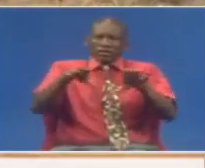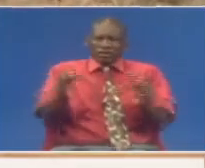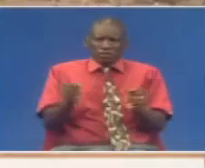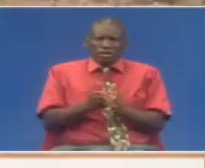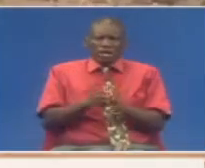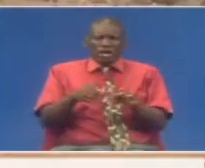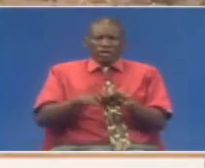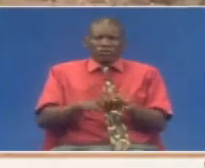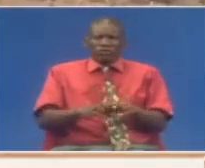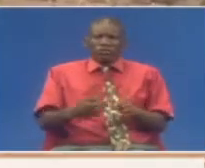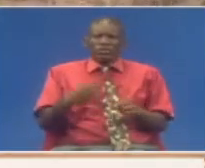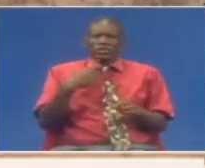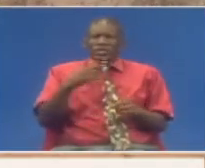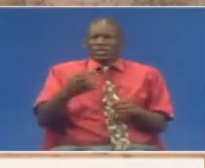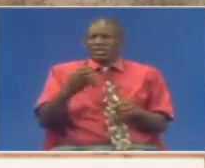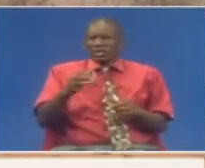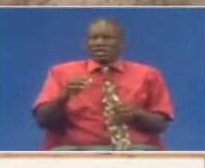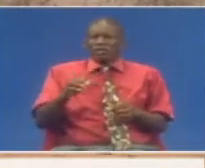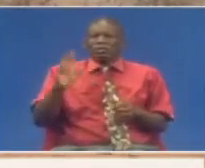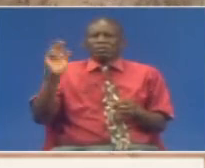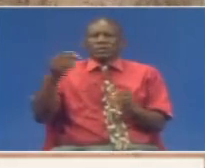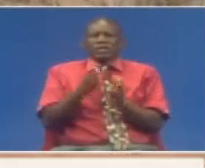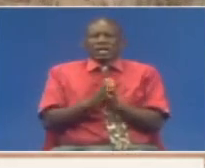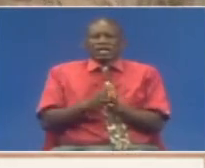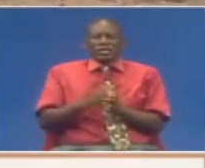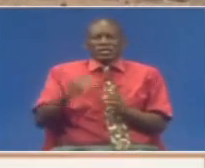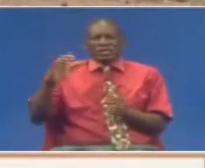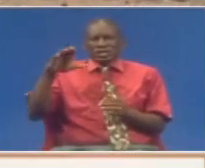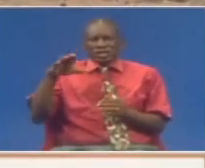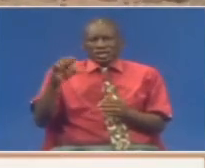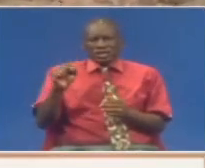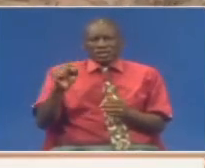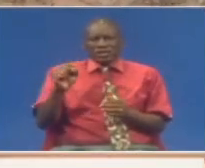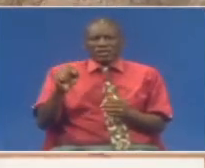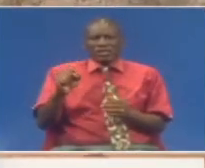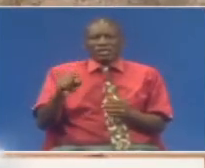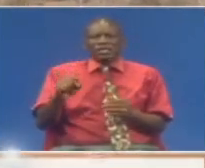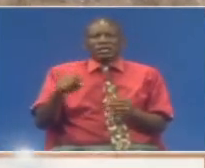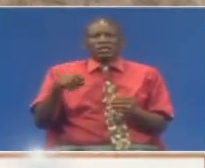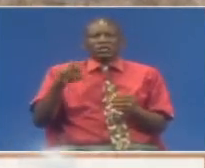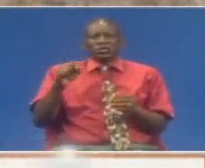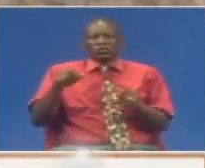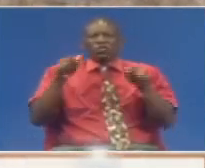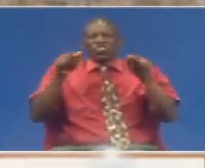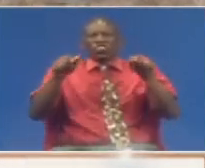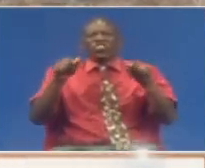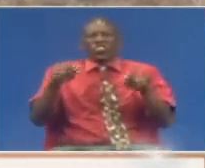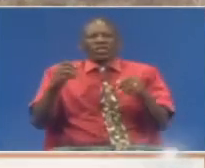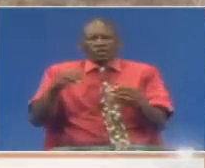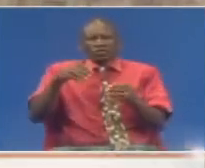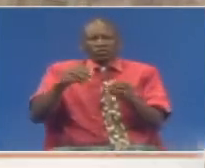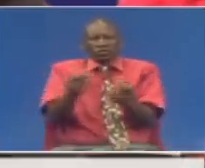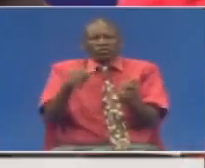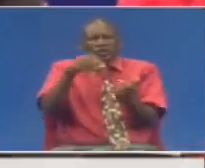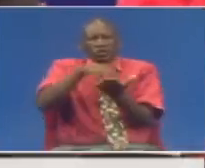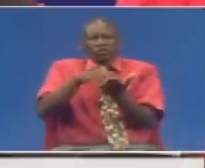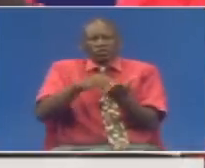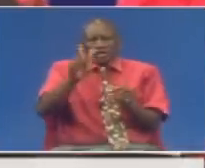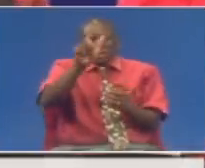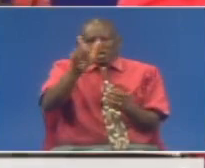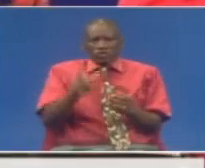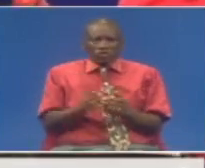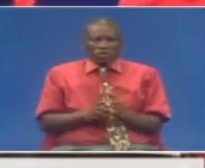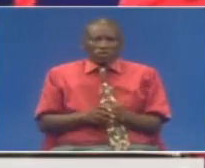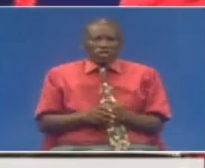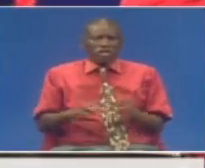the commander-in-chief and his cabinet secretary for interior in a bluff on managing the situation in that region.